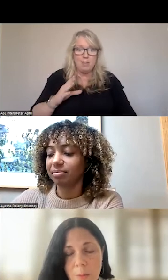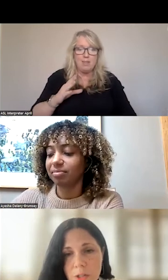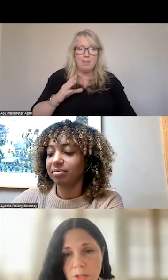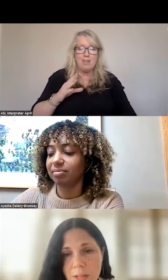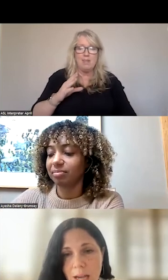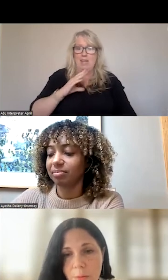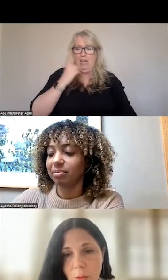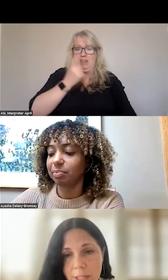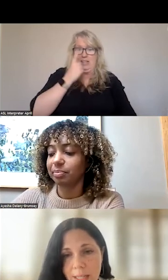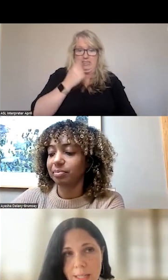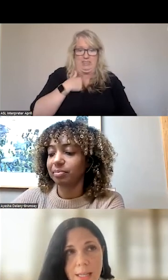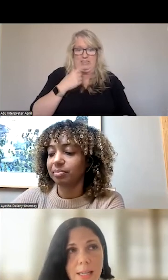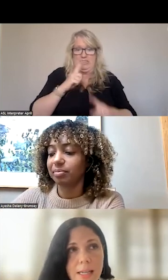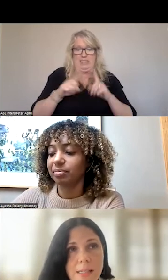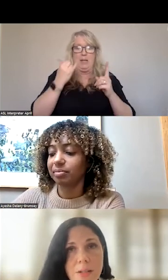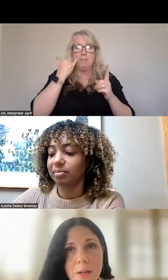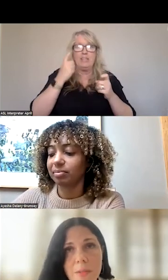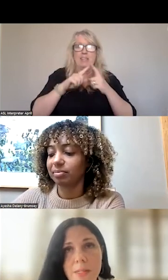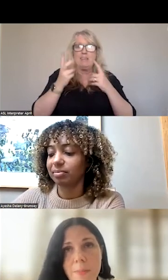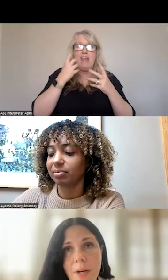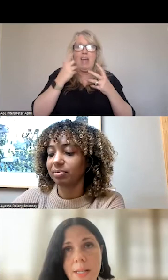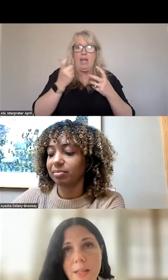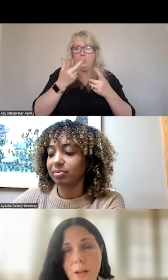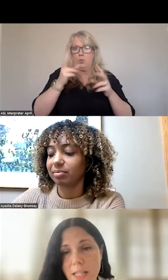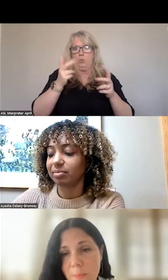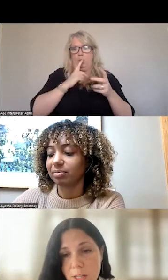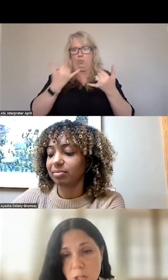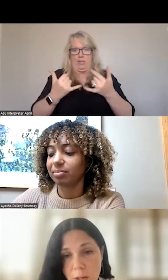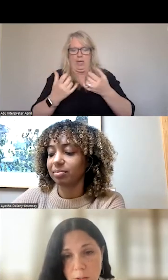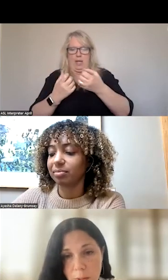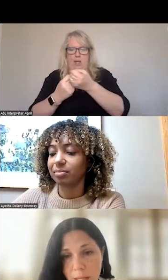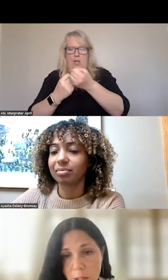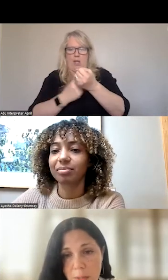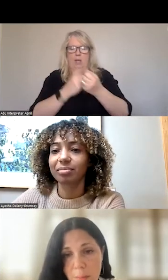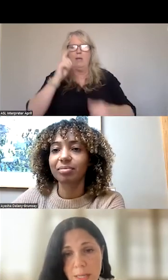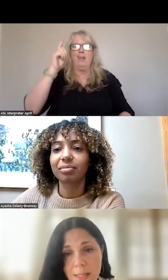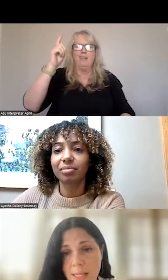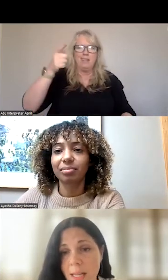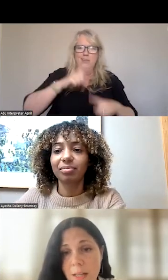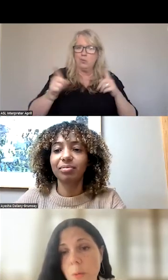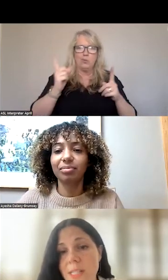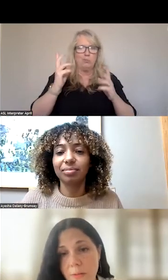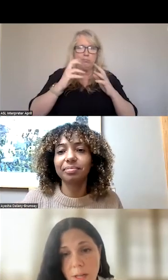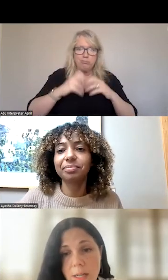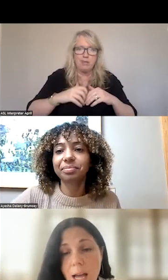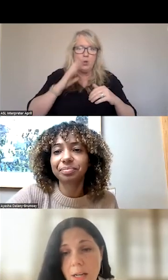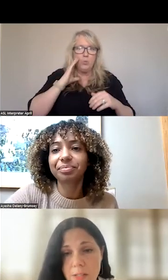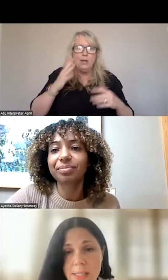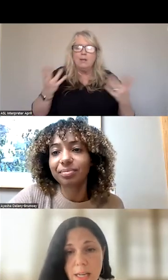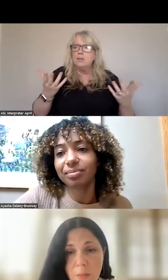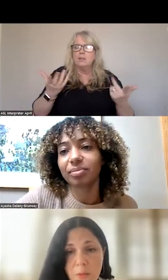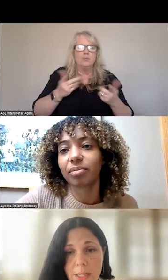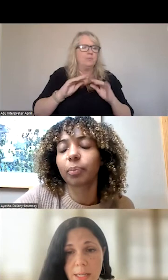something that we're just scaffolding systems, but they'll end up being shells of what they could be because there was not